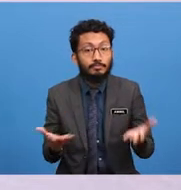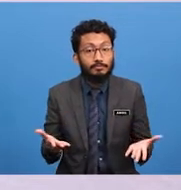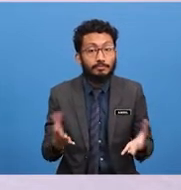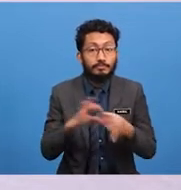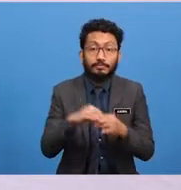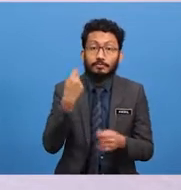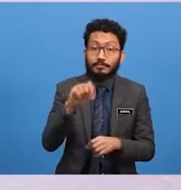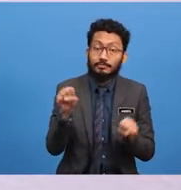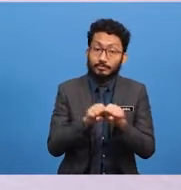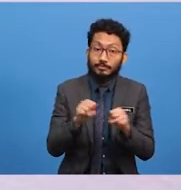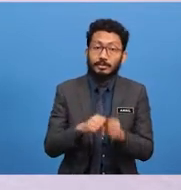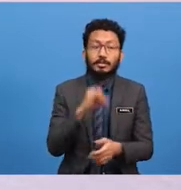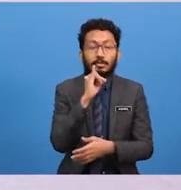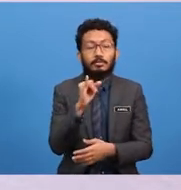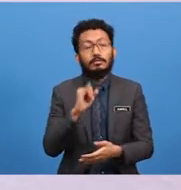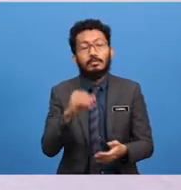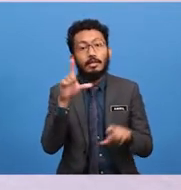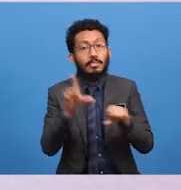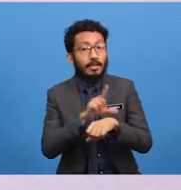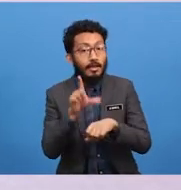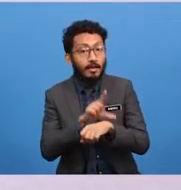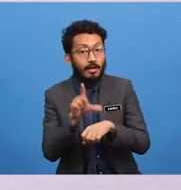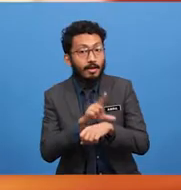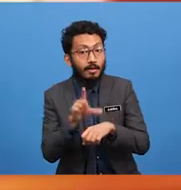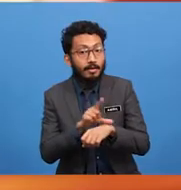It's leather. They look amazing.